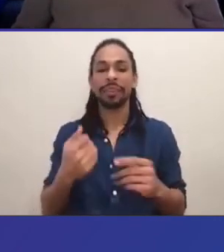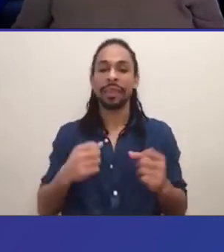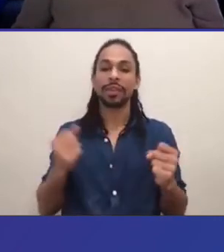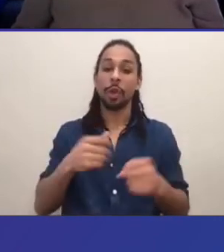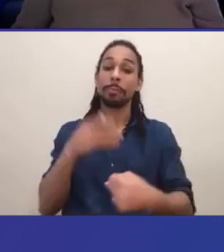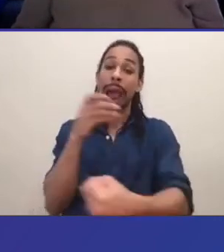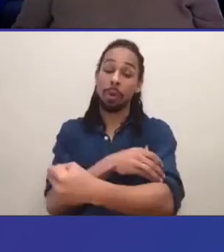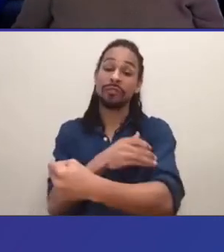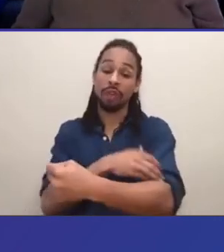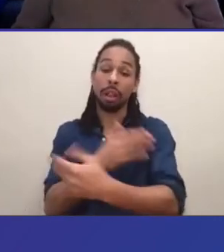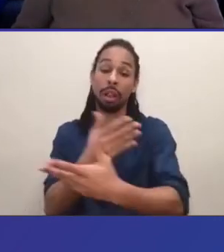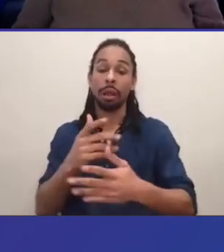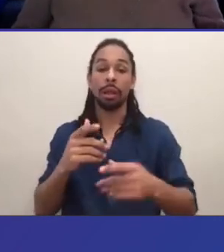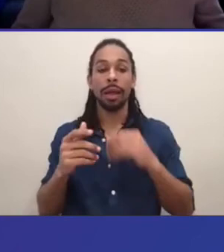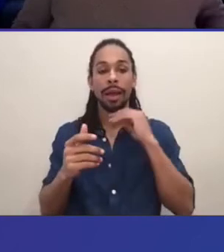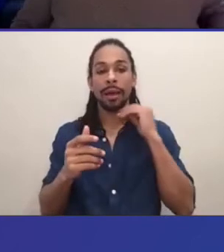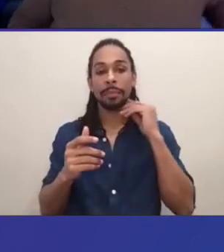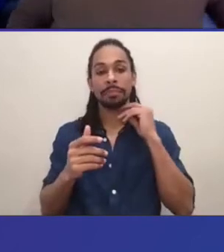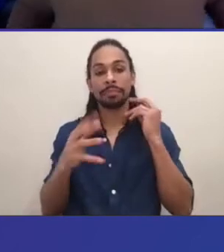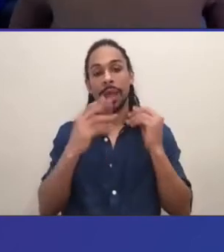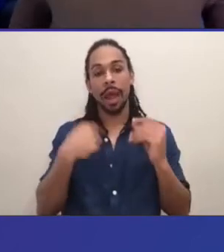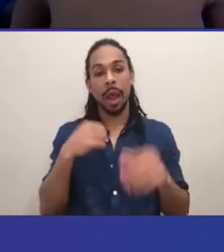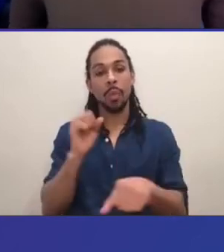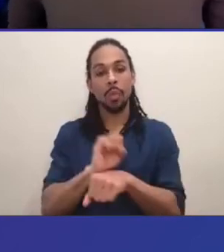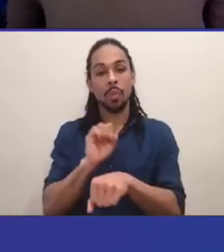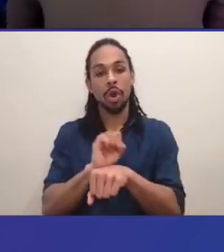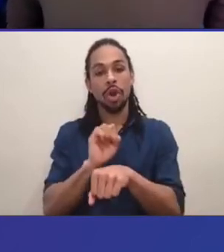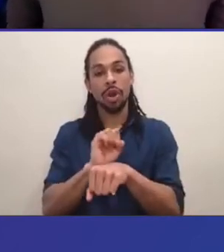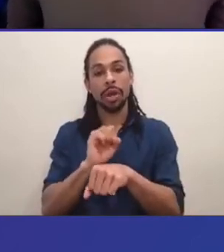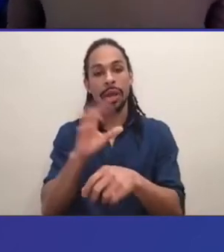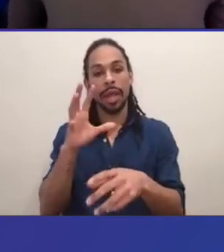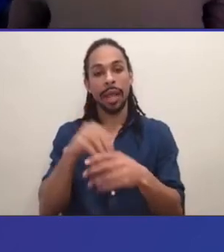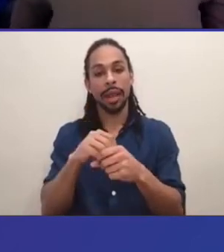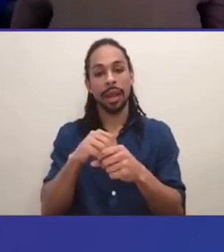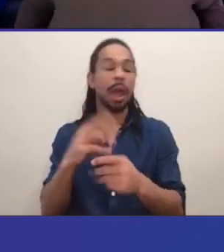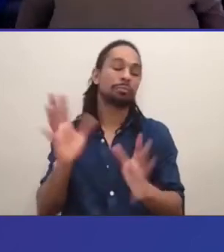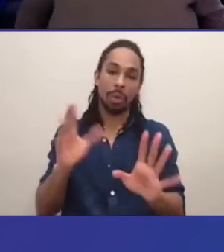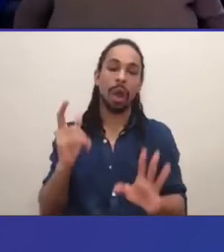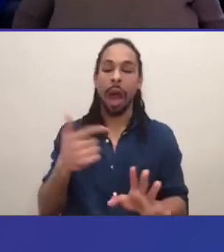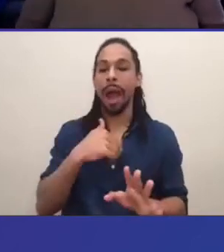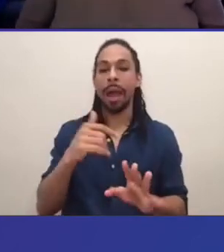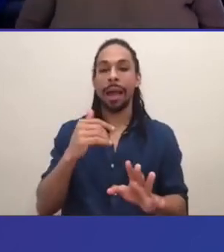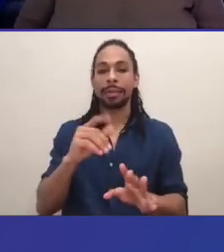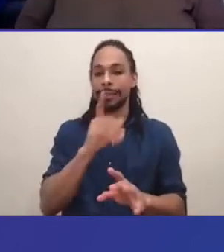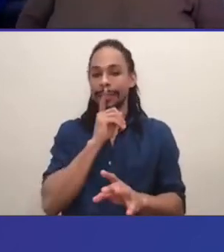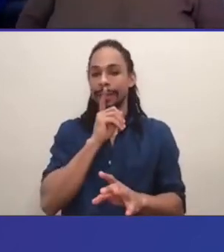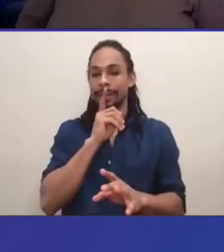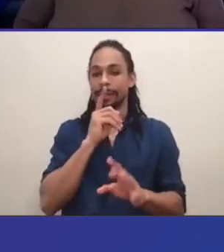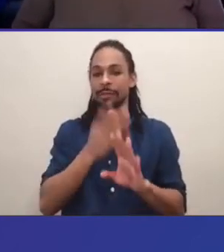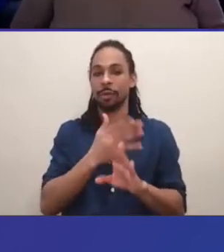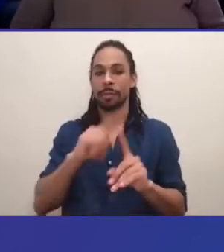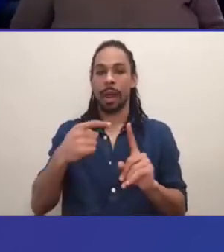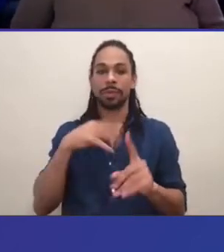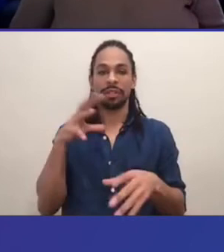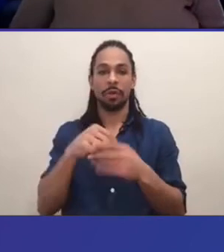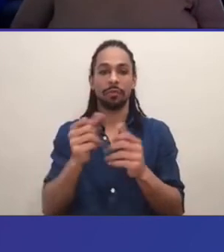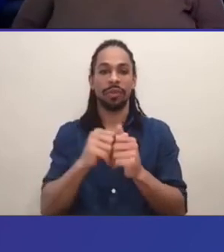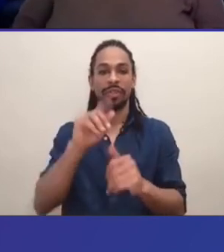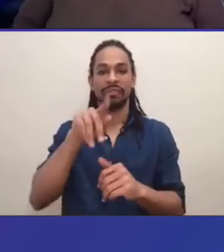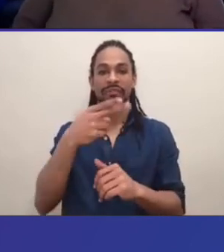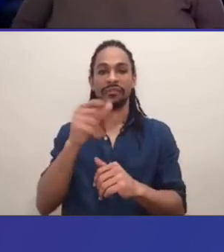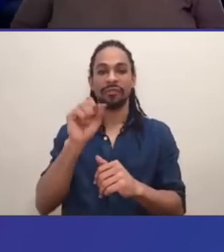I work in, I didn't say this before. I was involved in the phase 1